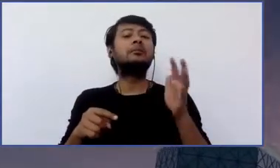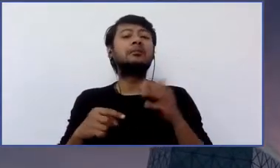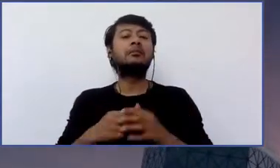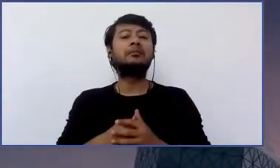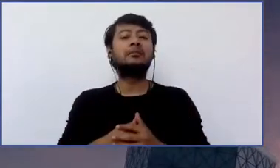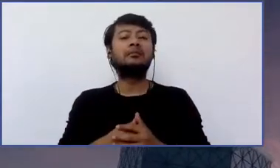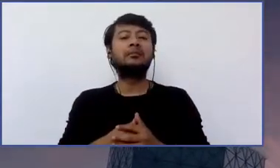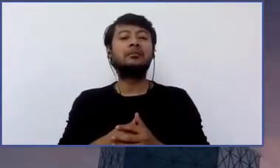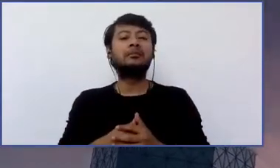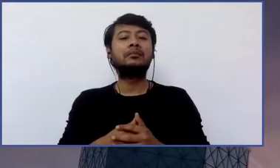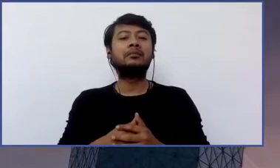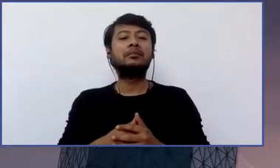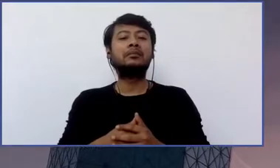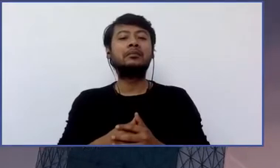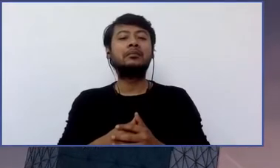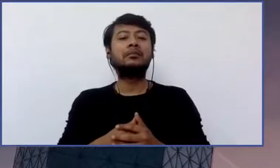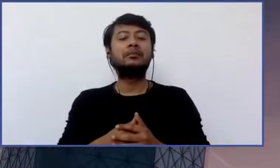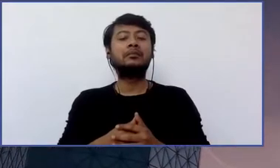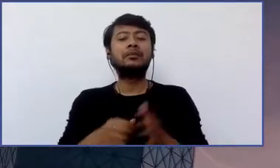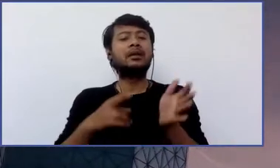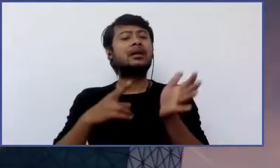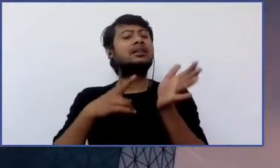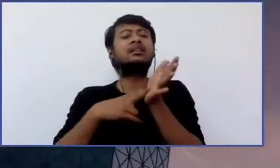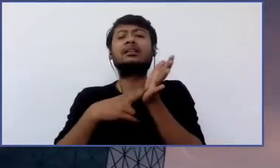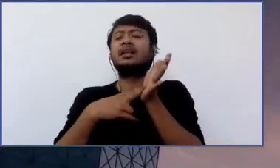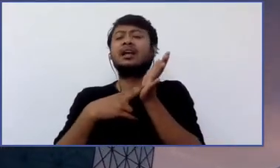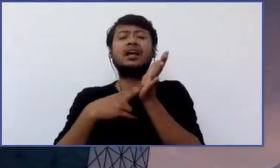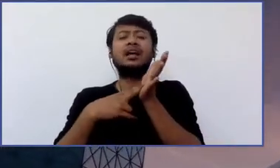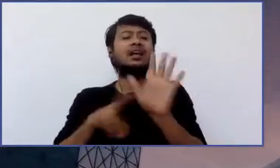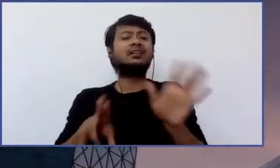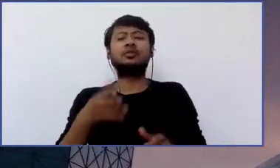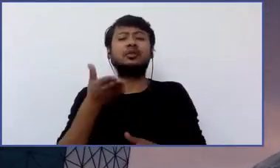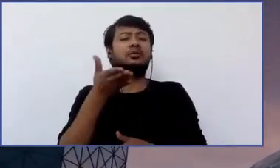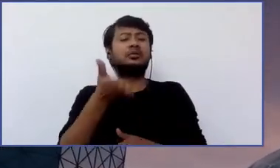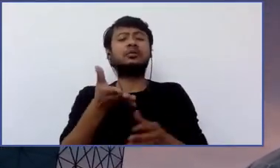Kudrat ke is intizam ka.